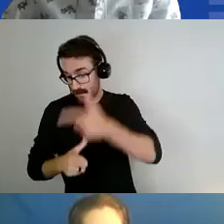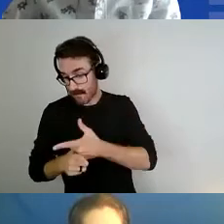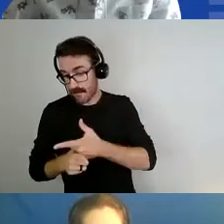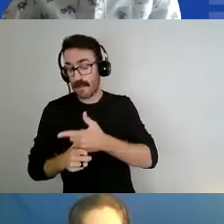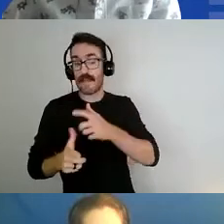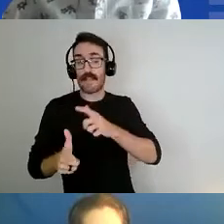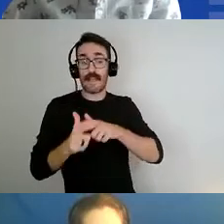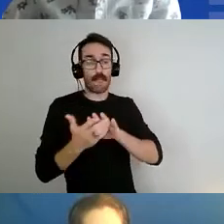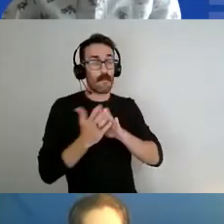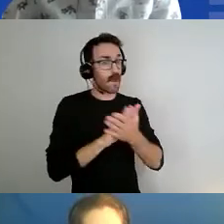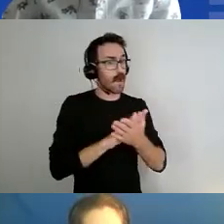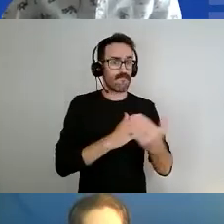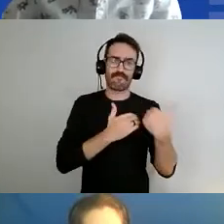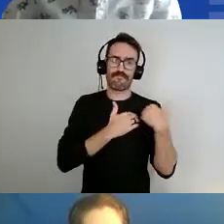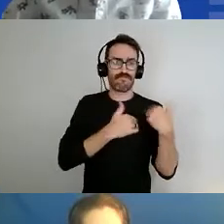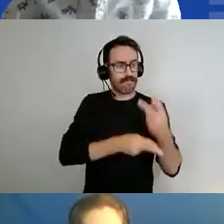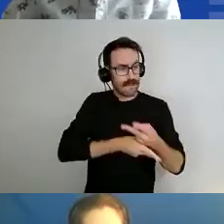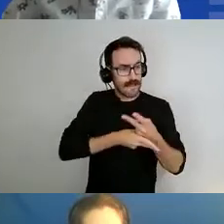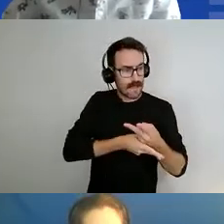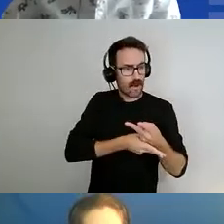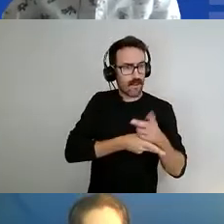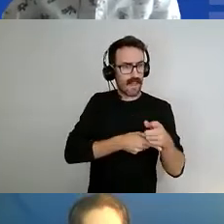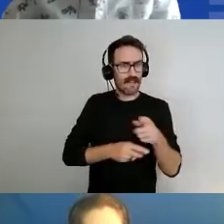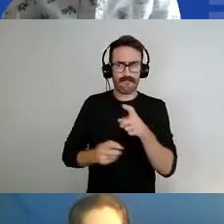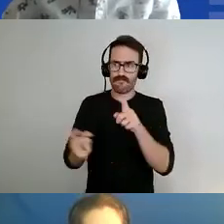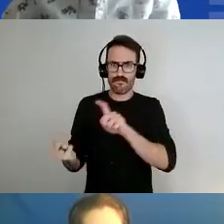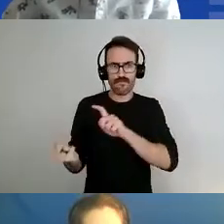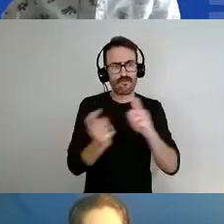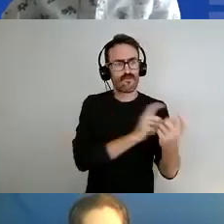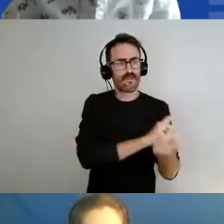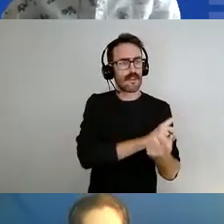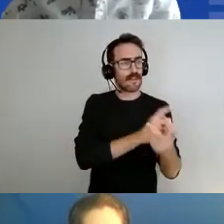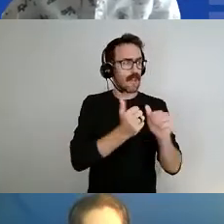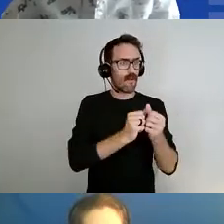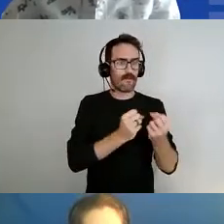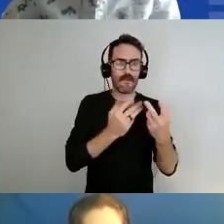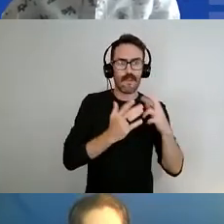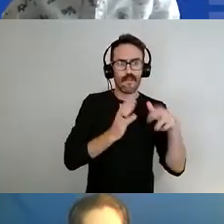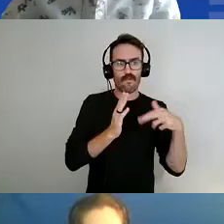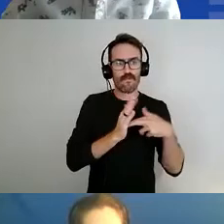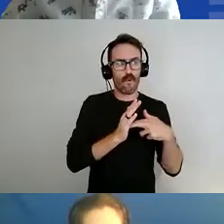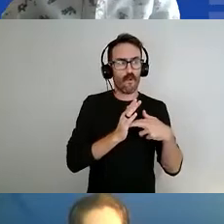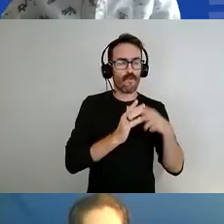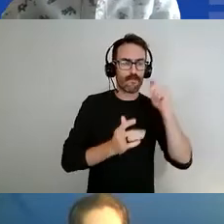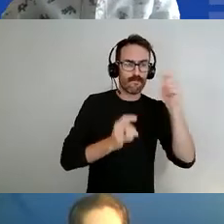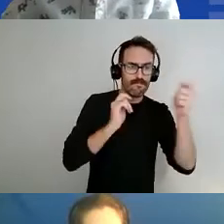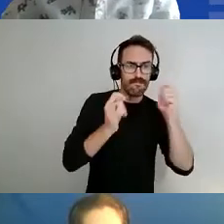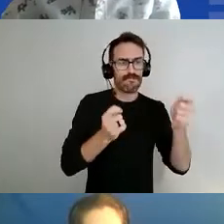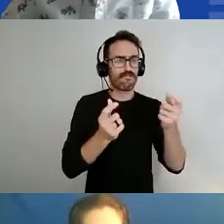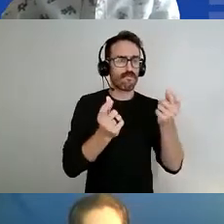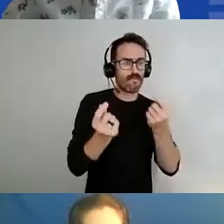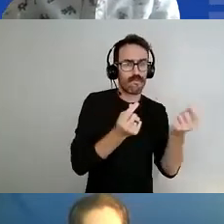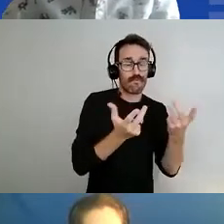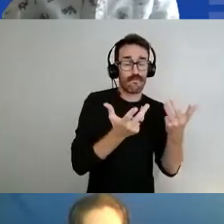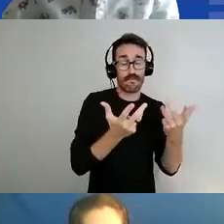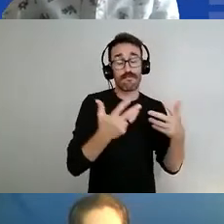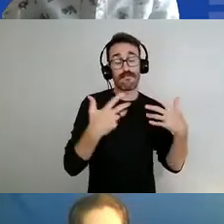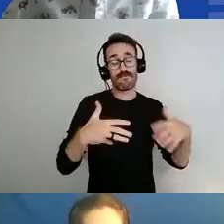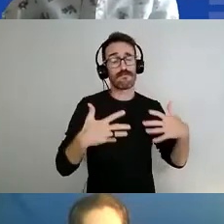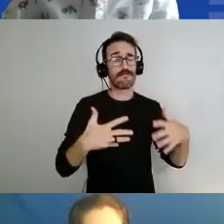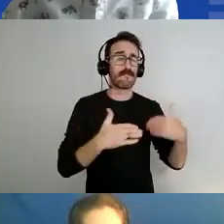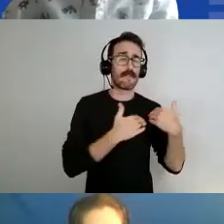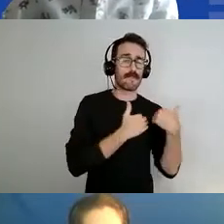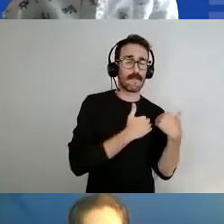the coordination of care and the juggling of multiple caring roles and responsibilities that kind of come along with that,